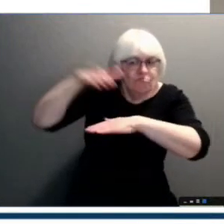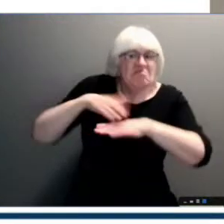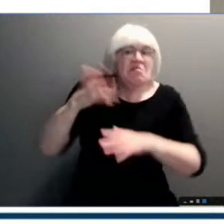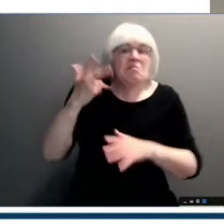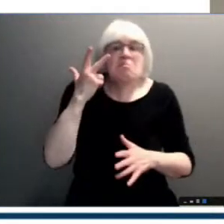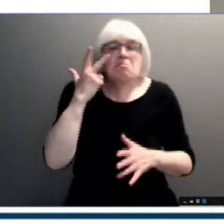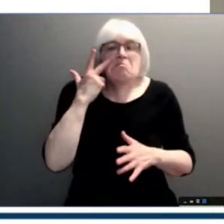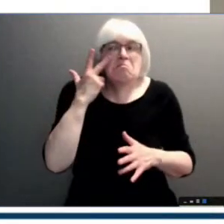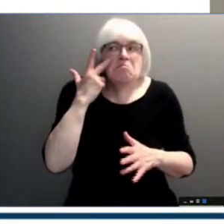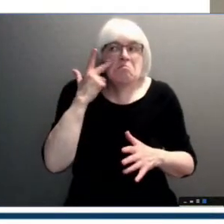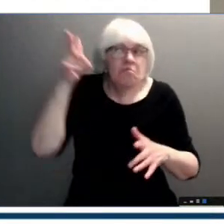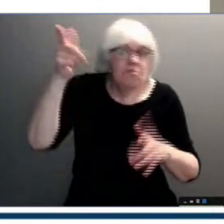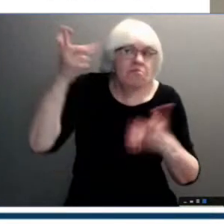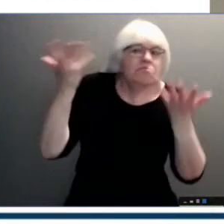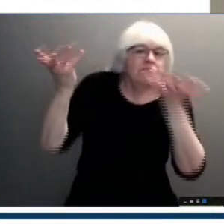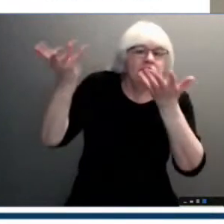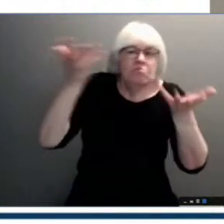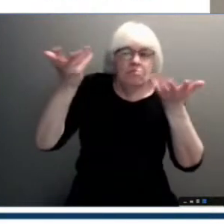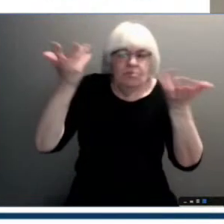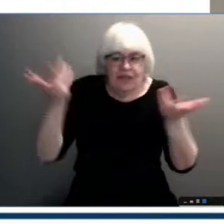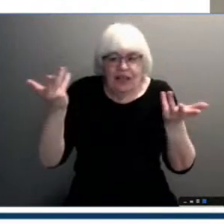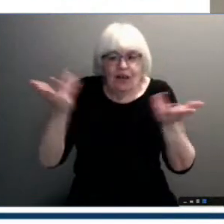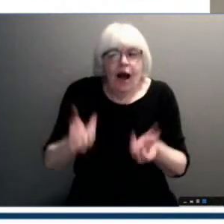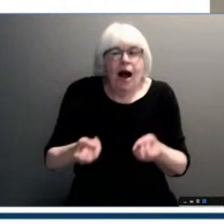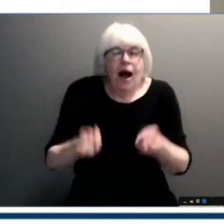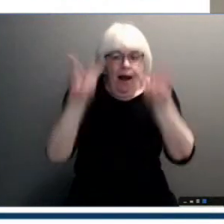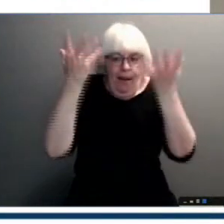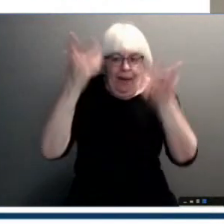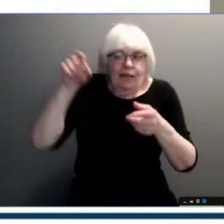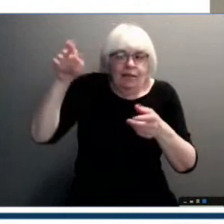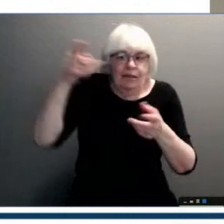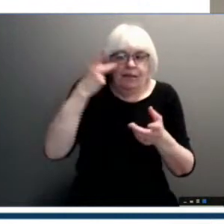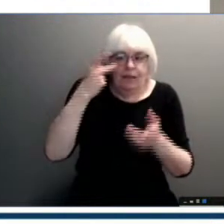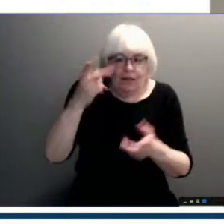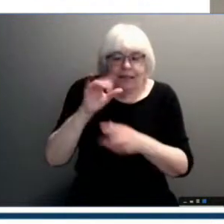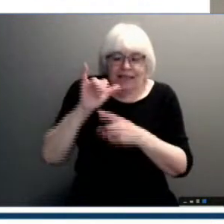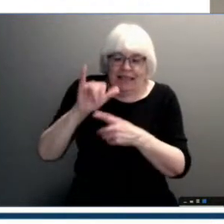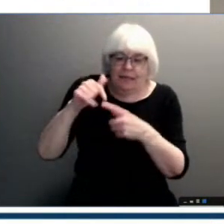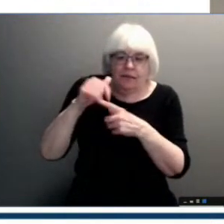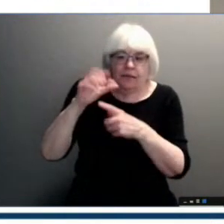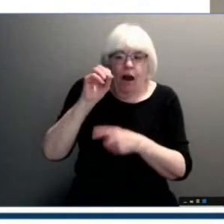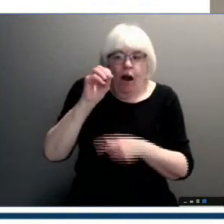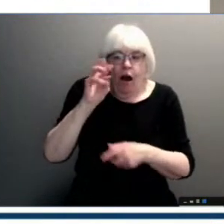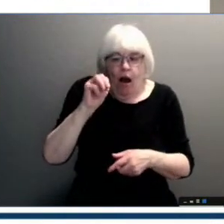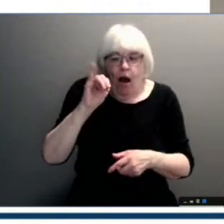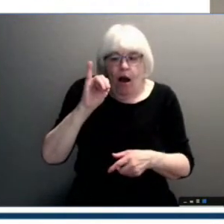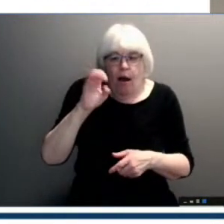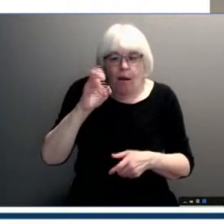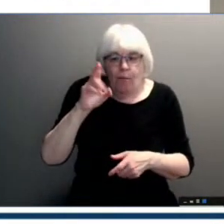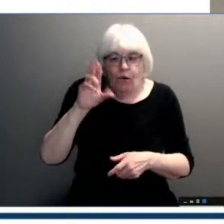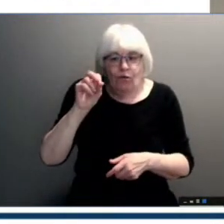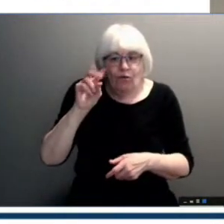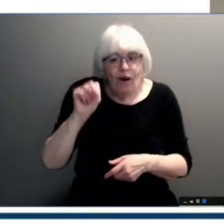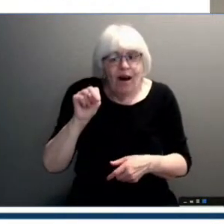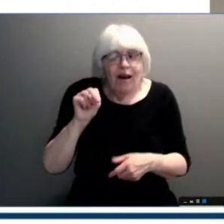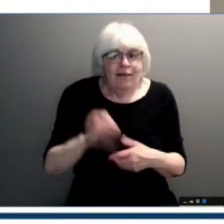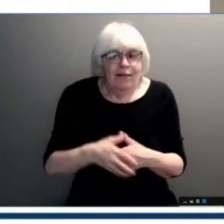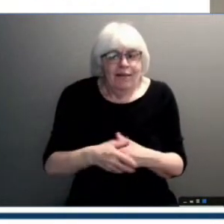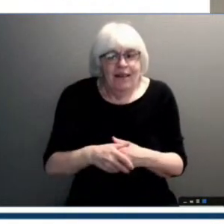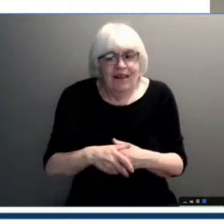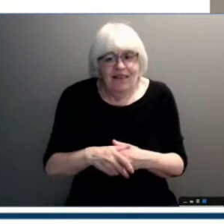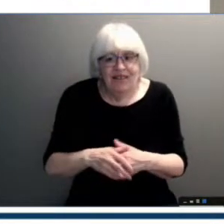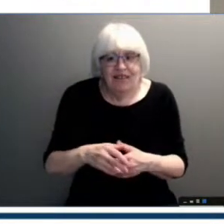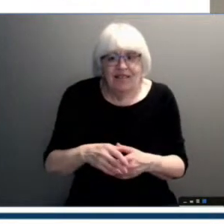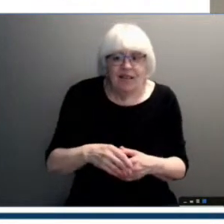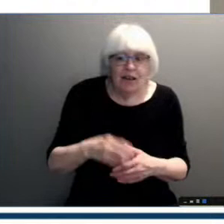tests here locally. We do know that of the initial ones sent off, some were Omicron, some were Delta. But if we look around